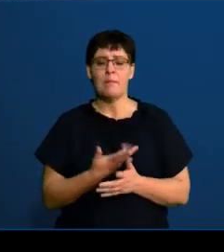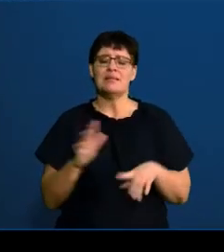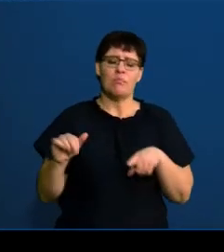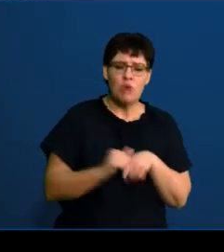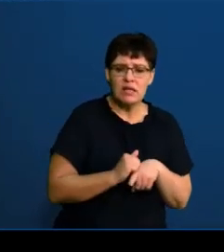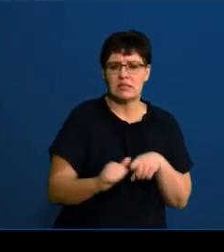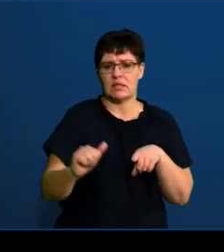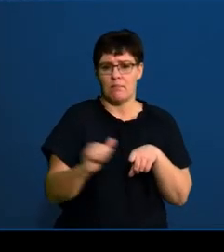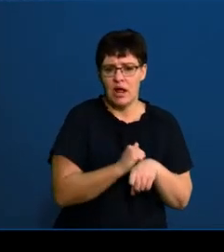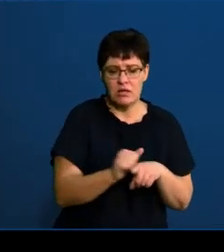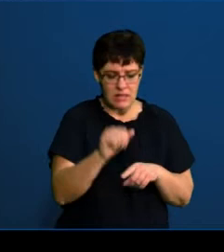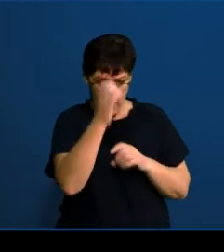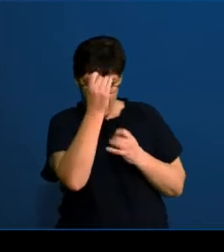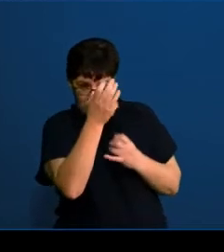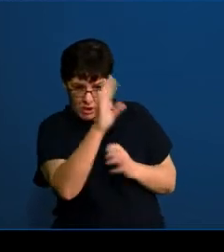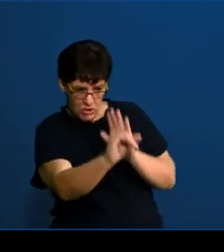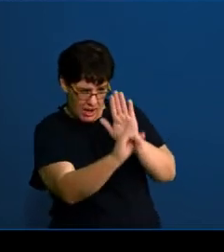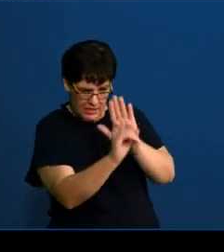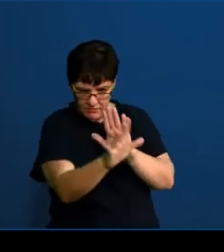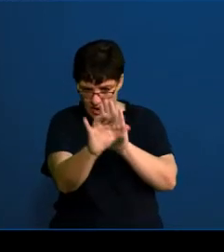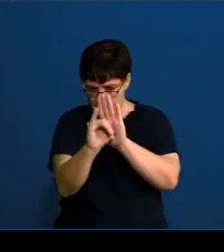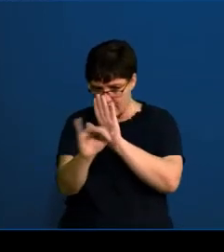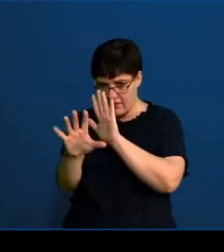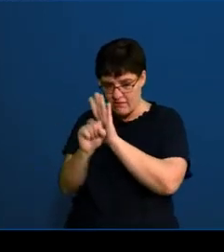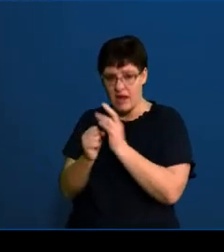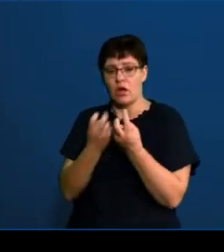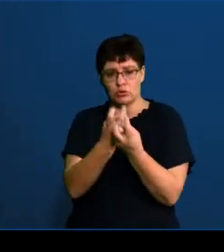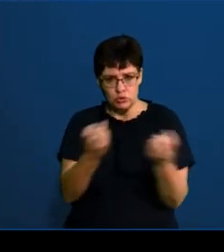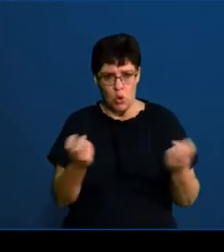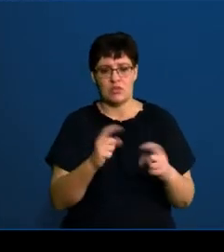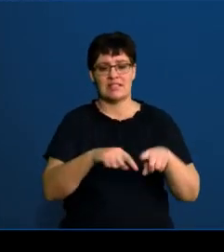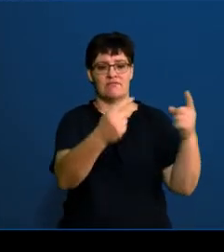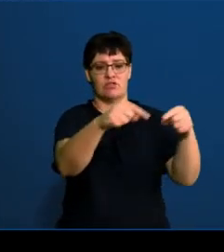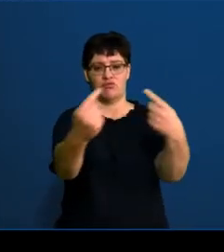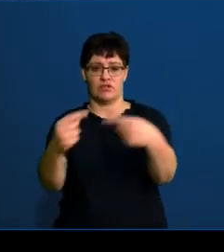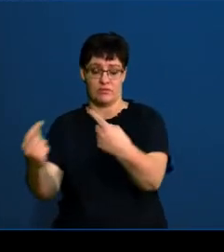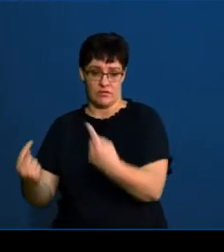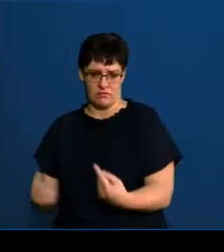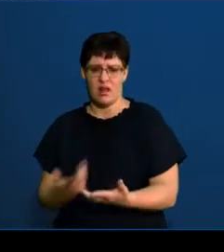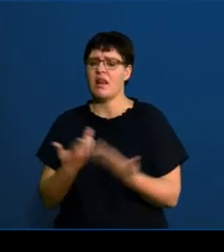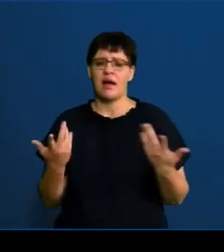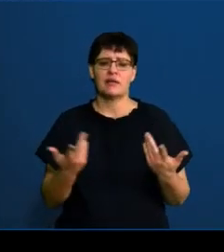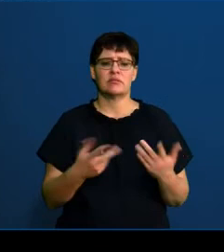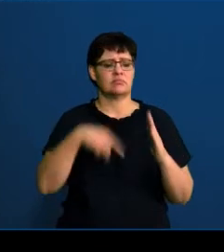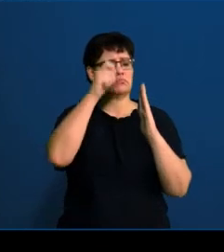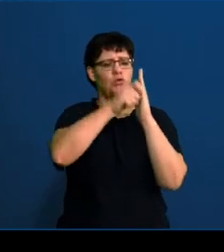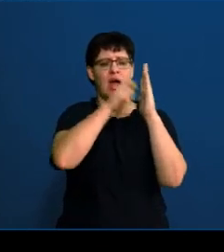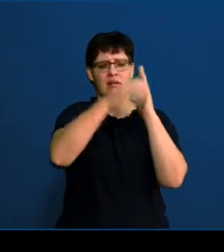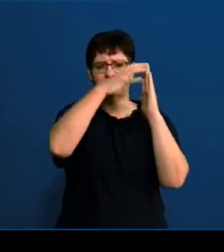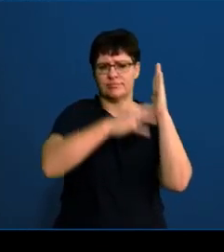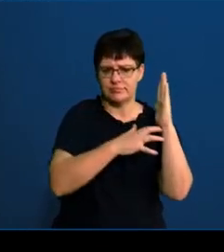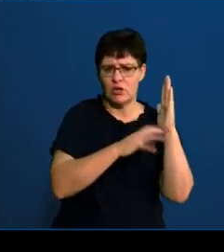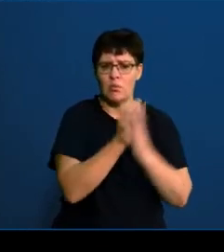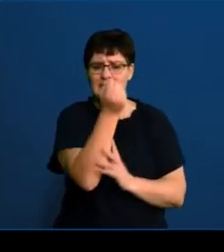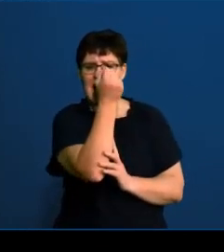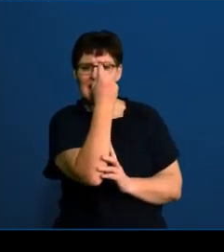identify information from different types of sources. And like text based on information, you need to